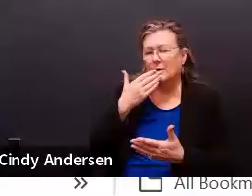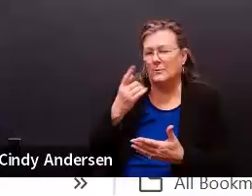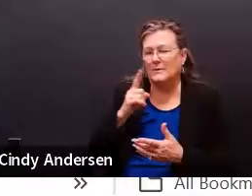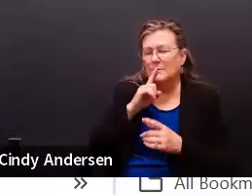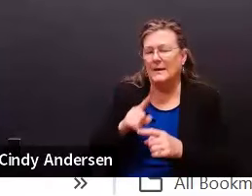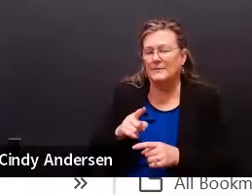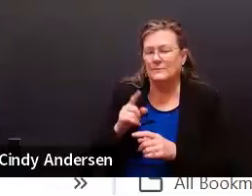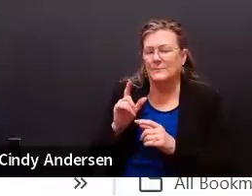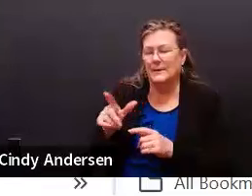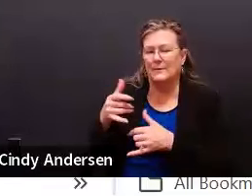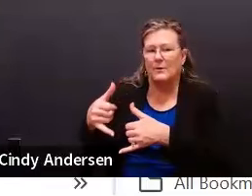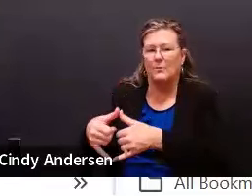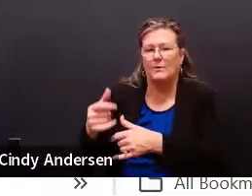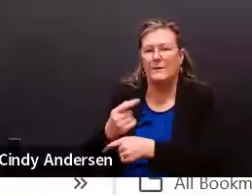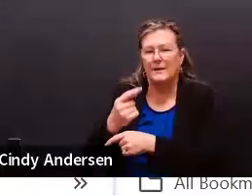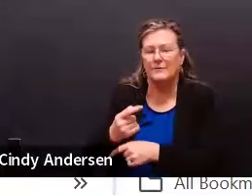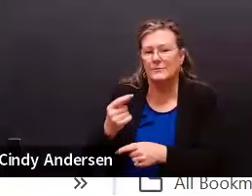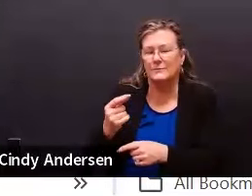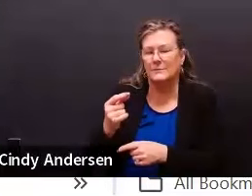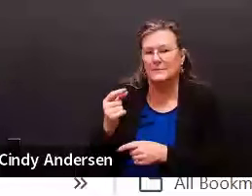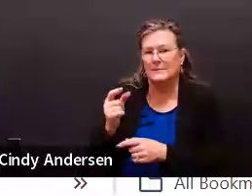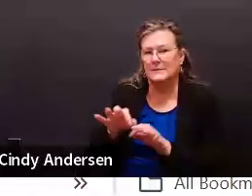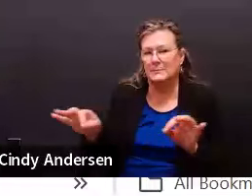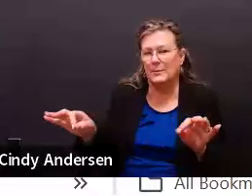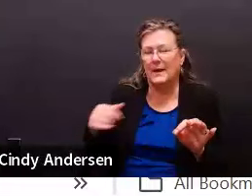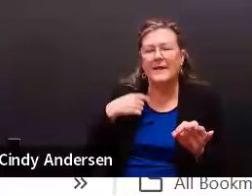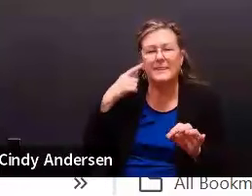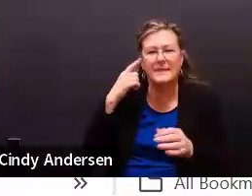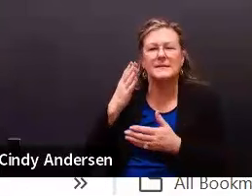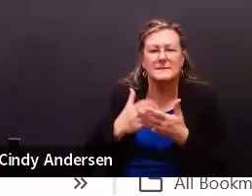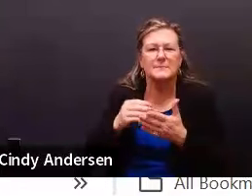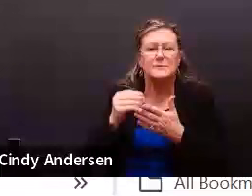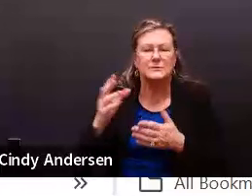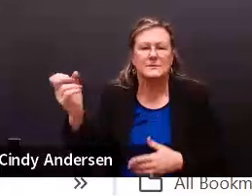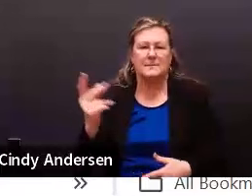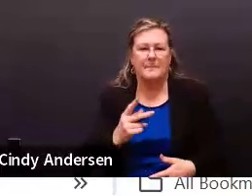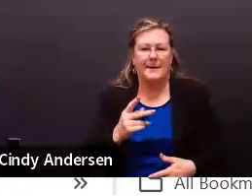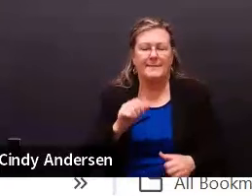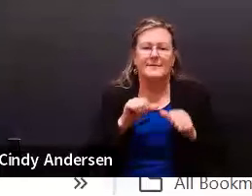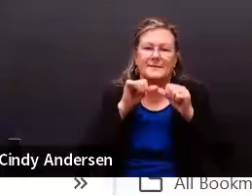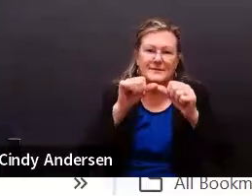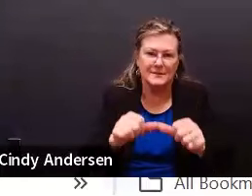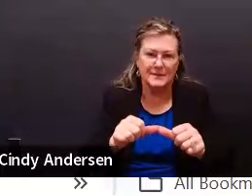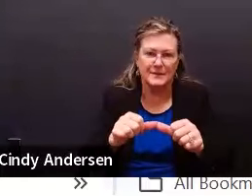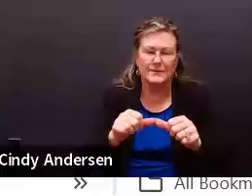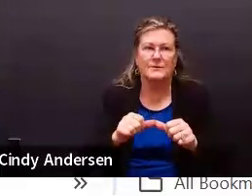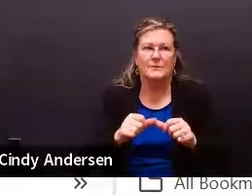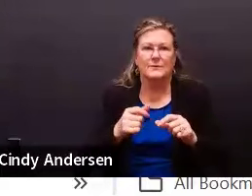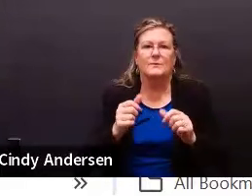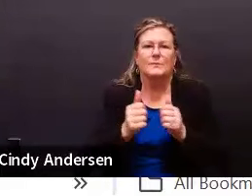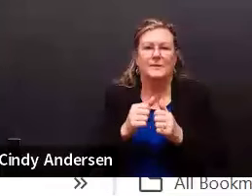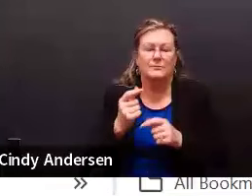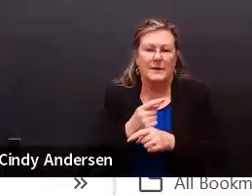regular diploma. Like, I think we have students that come back and can continue, and you can earn that regular